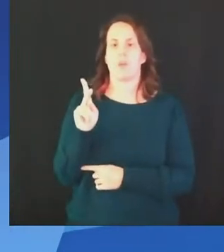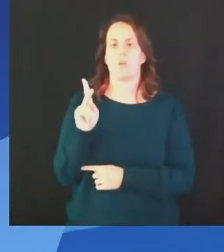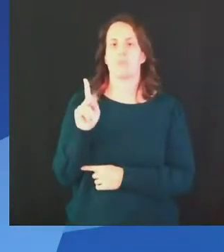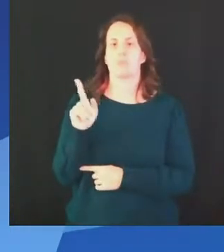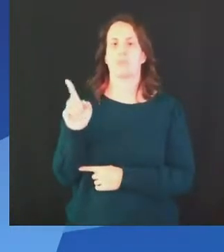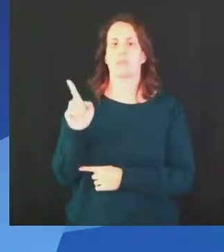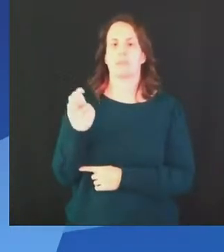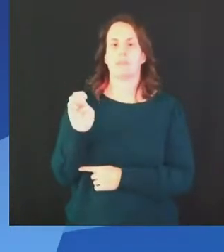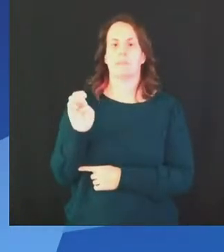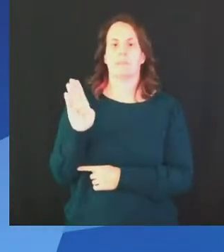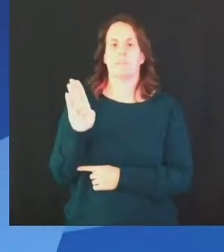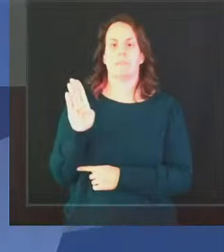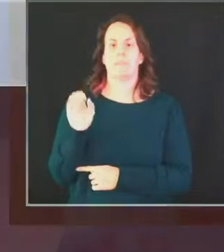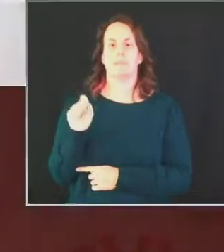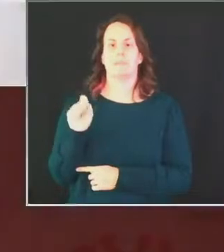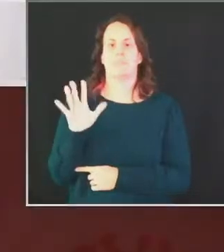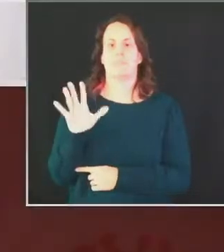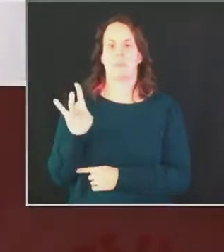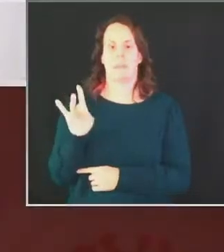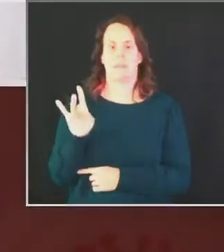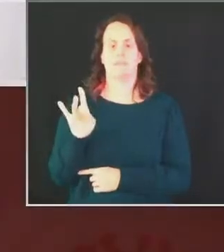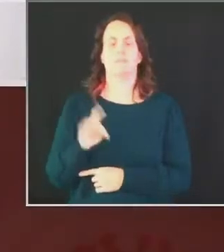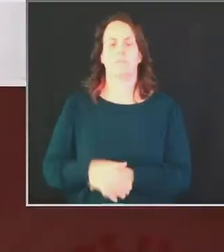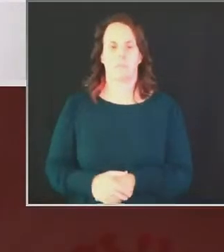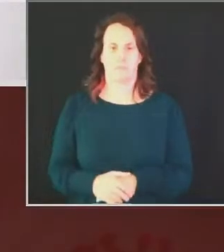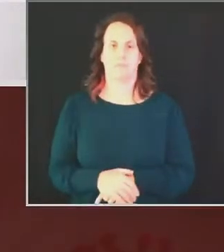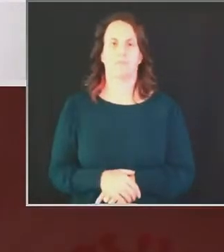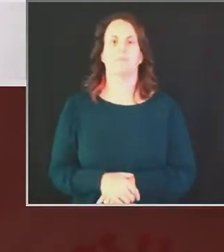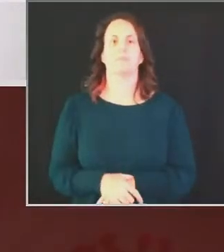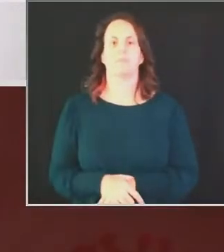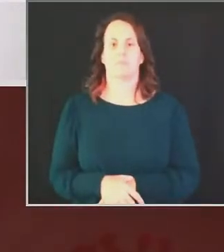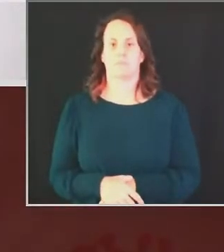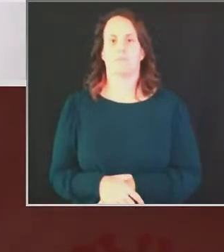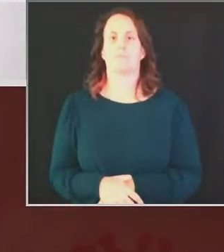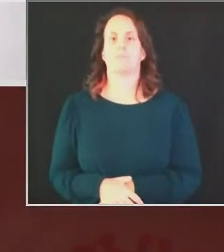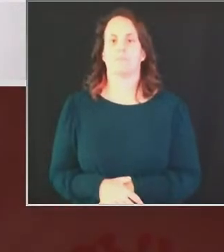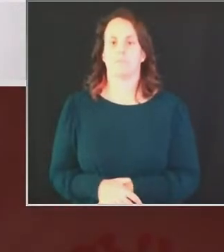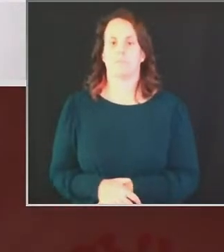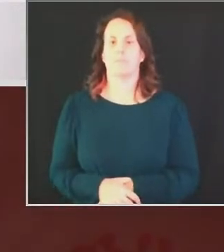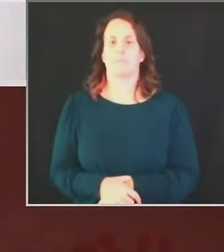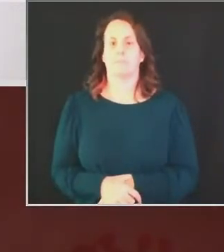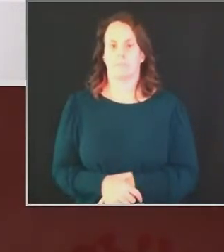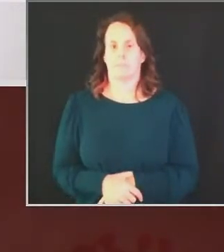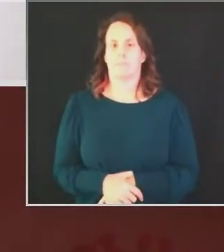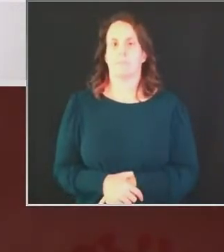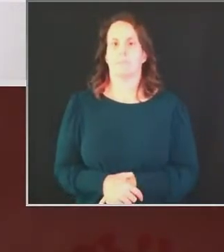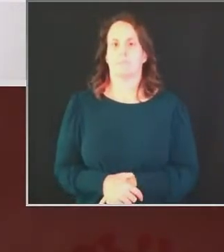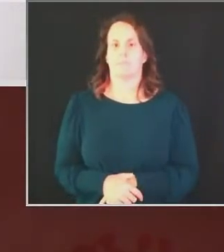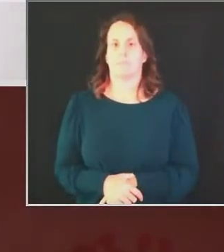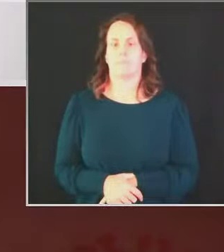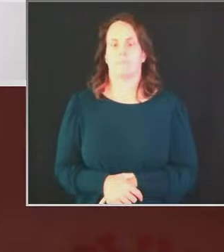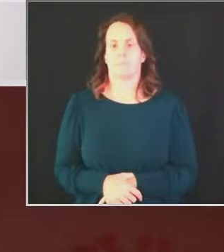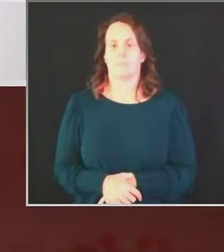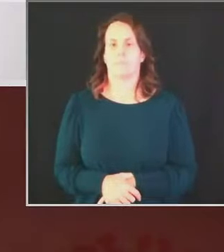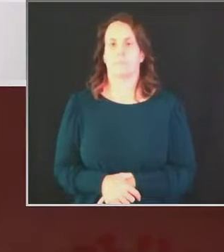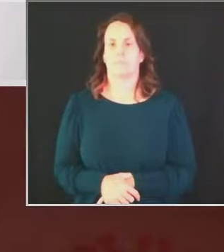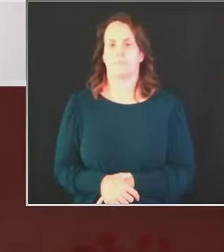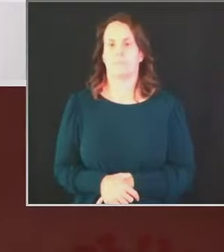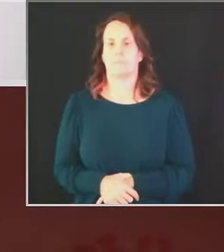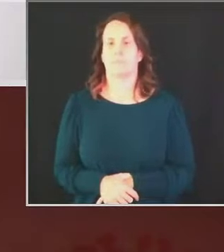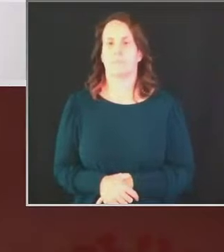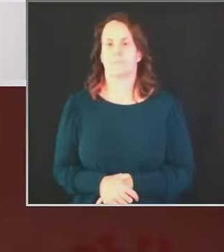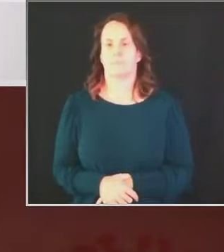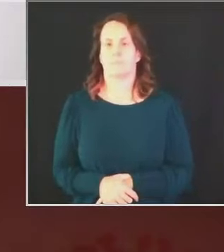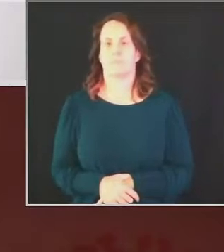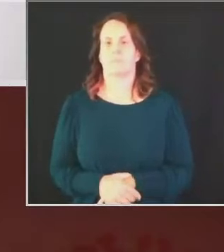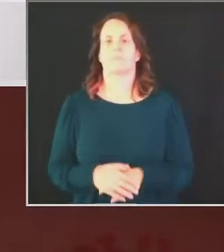How much pressure are we anticipating this facility is going to take off hospitals immediately? I guess another phrase is, how many patients